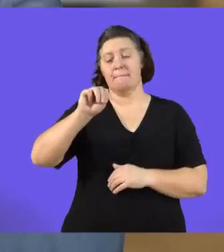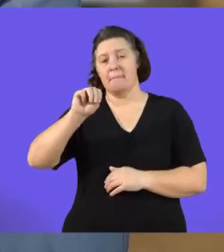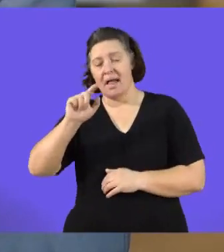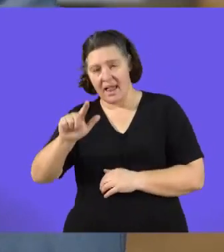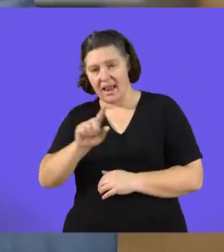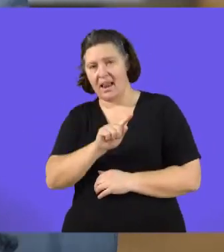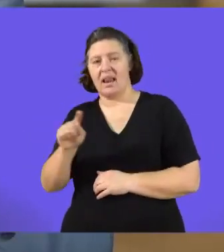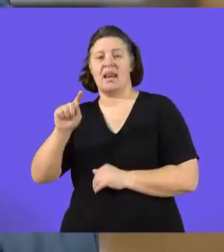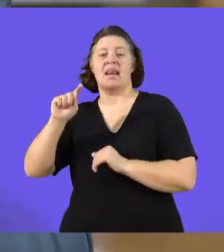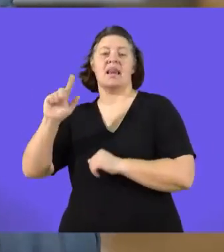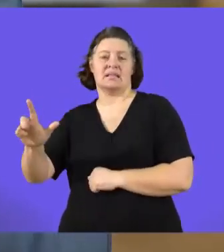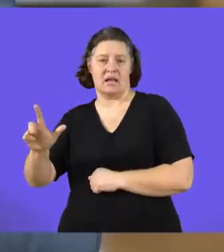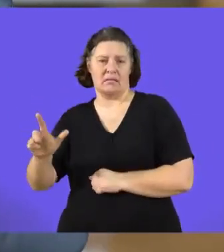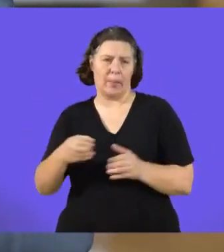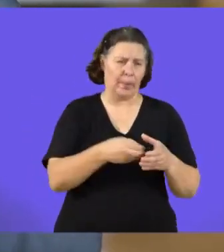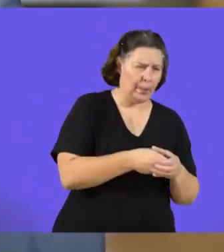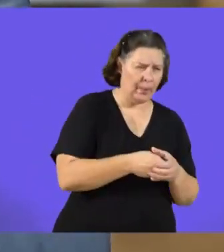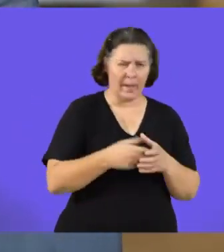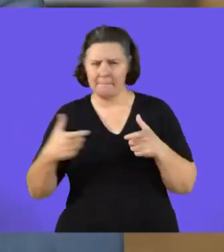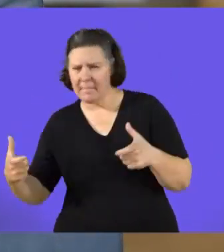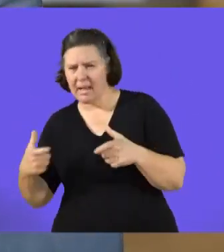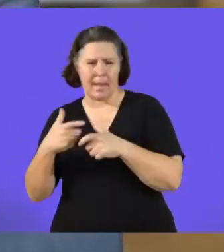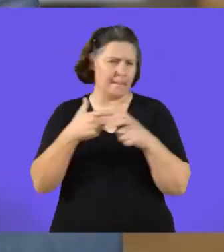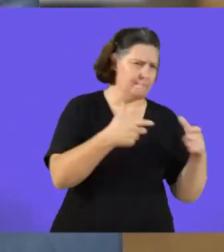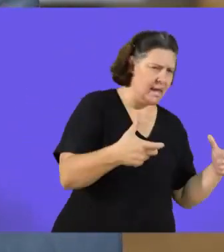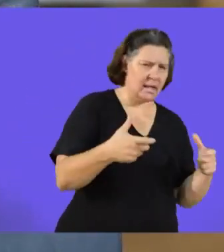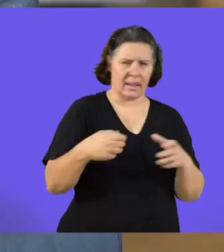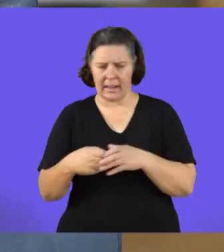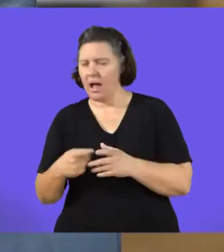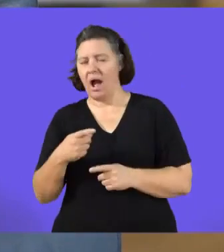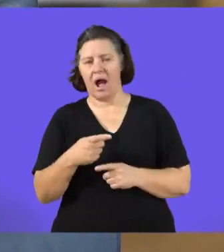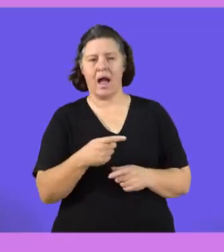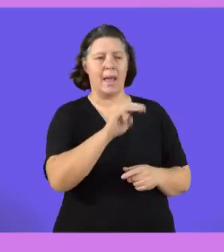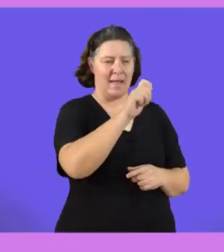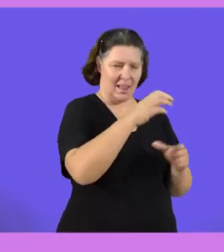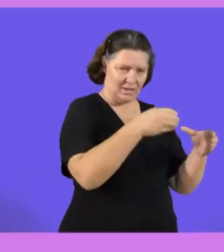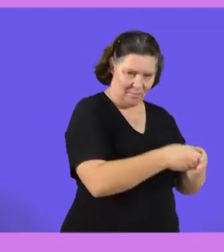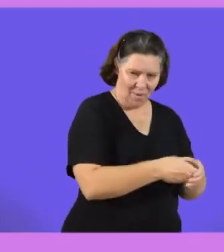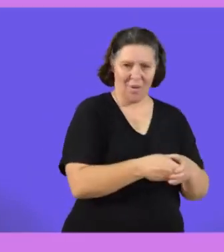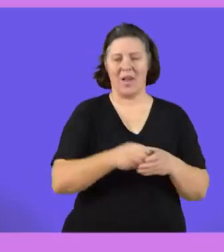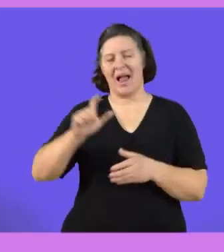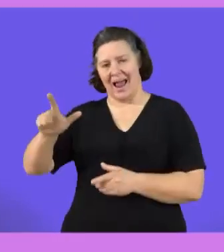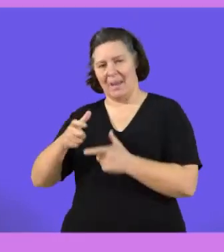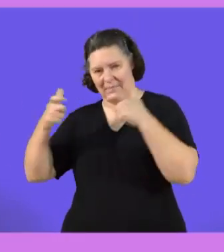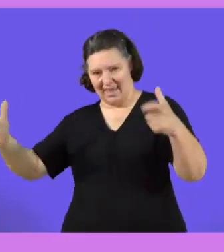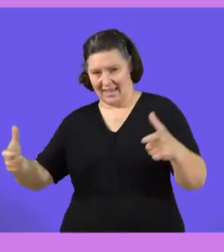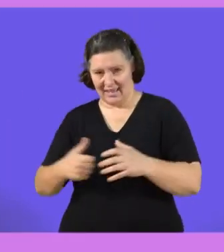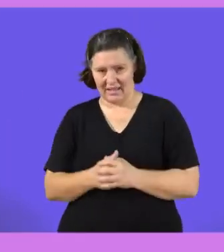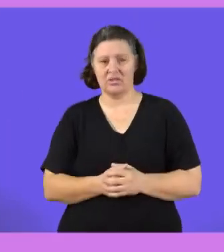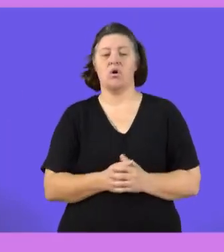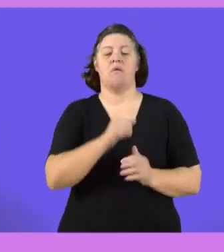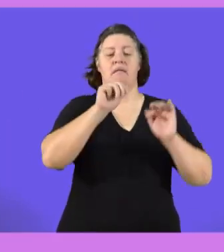to liters. Again, is it small to big or big to small? We'll note here that it's small to big, so therefore I'll have to divide. So I'll take my